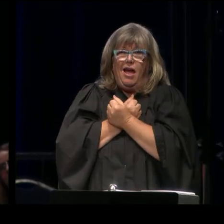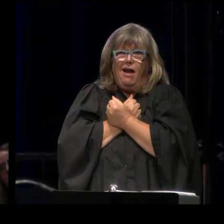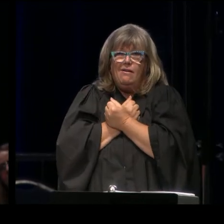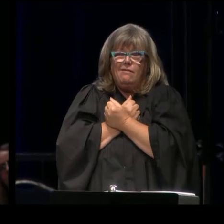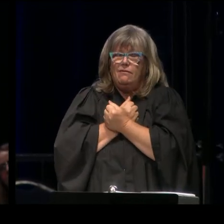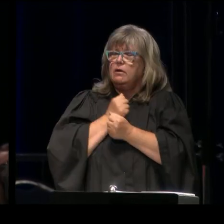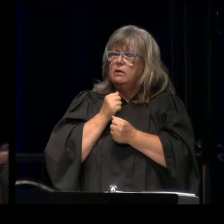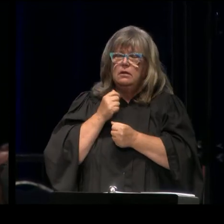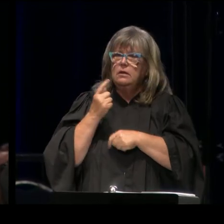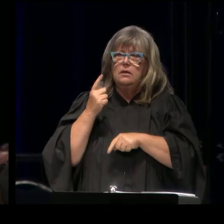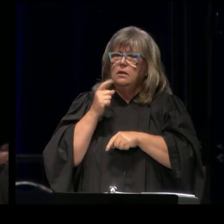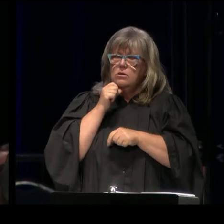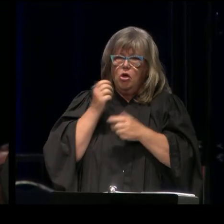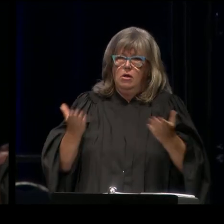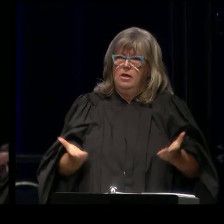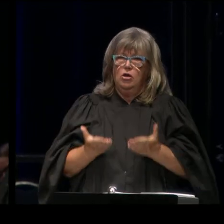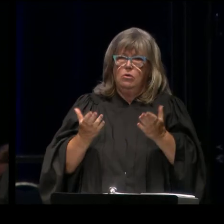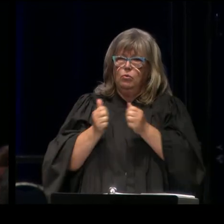me today.